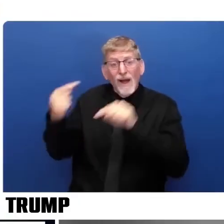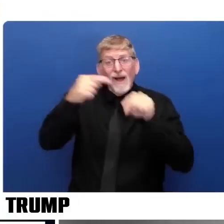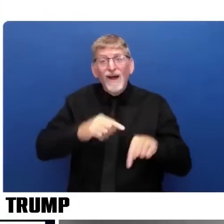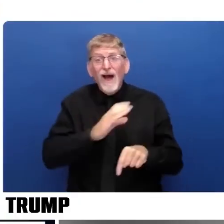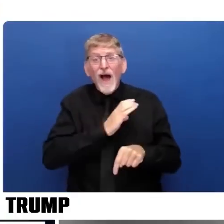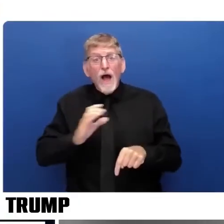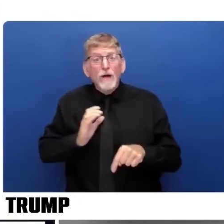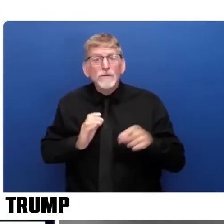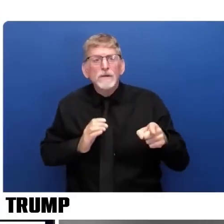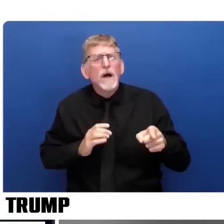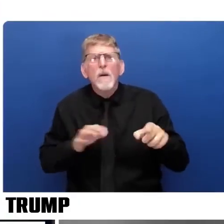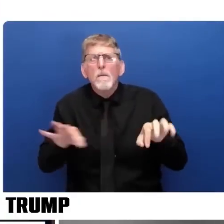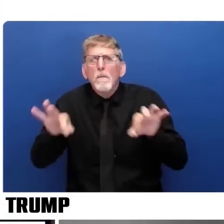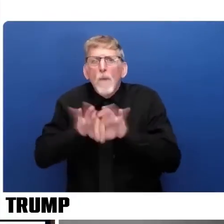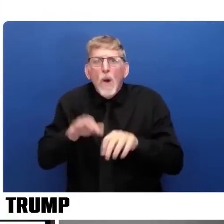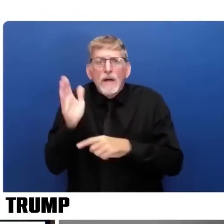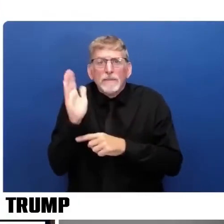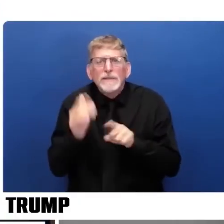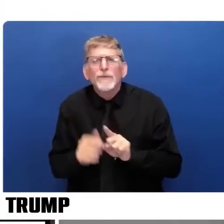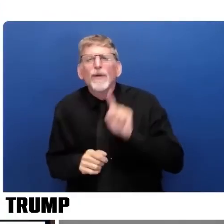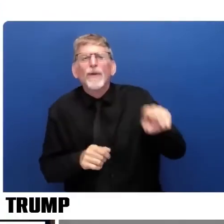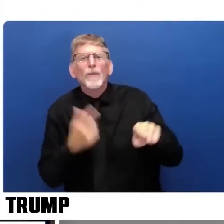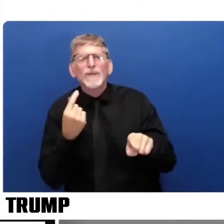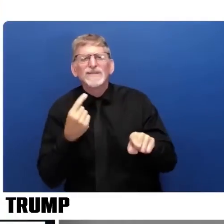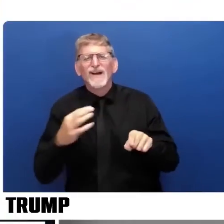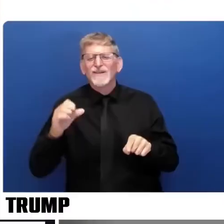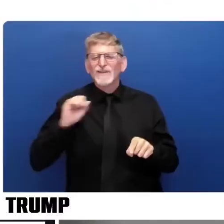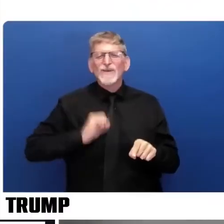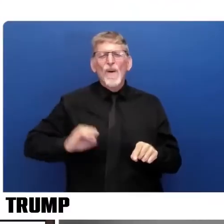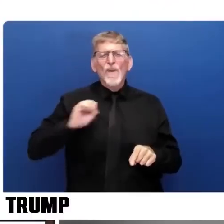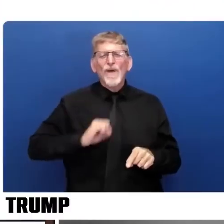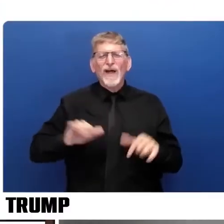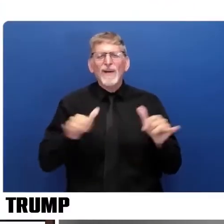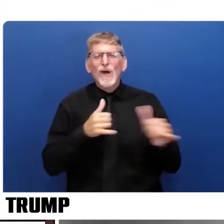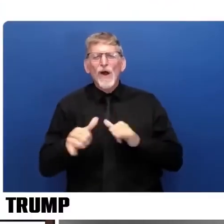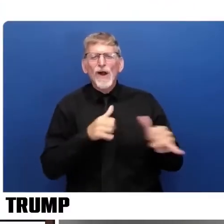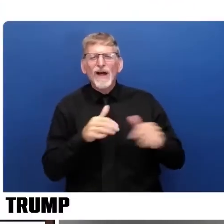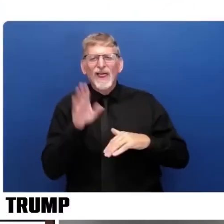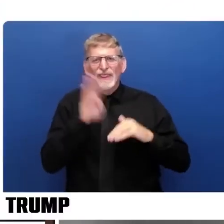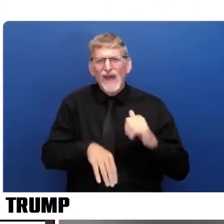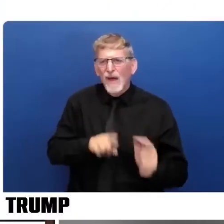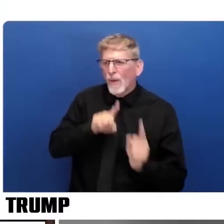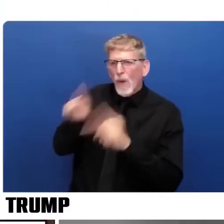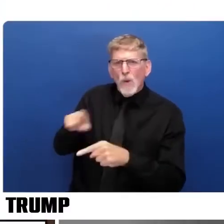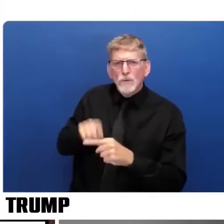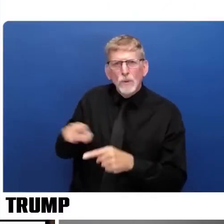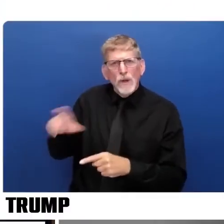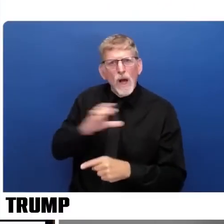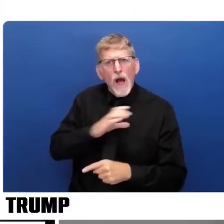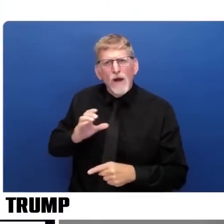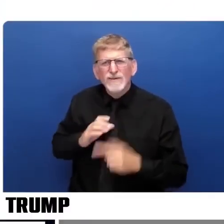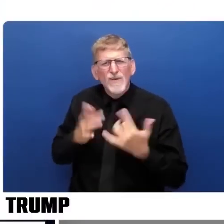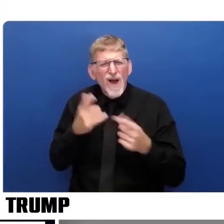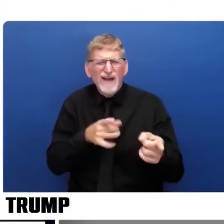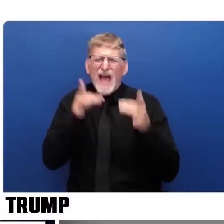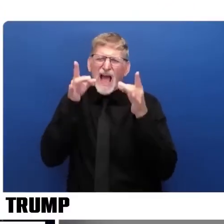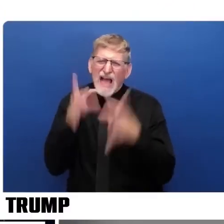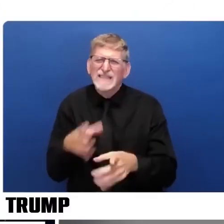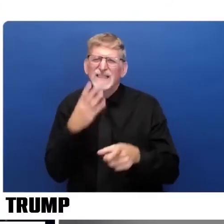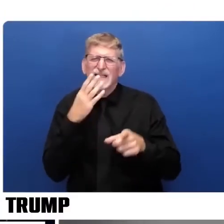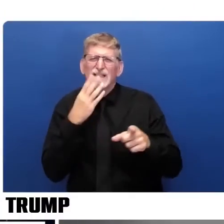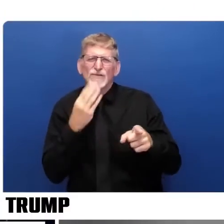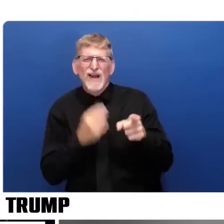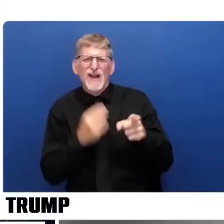party of hers. She wanted to go to the sorority party. She hates Israel. if she's president, I believe that Israel will